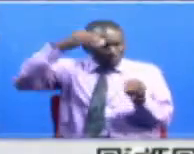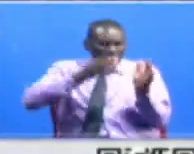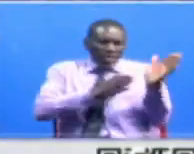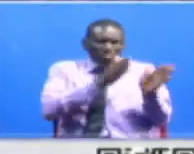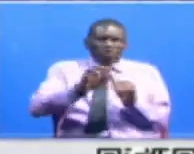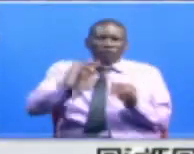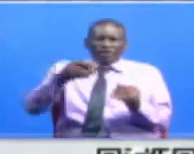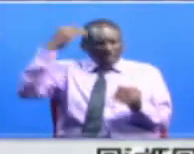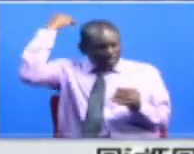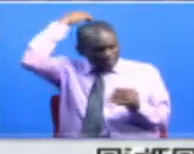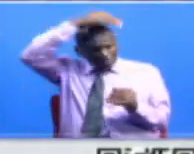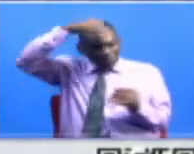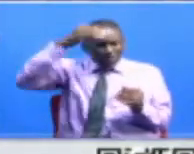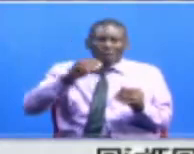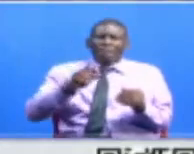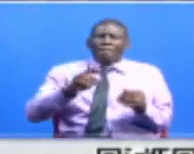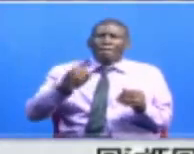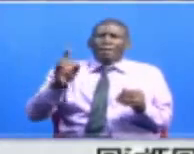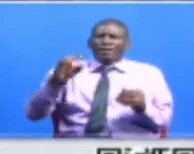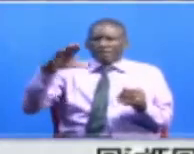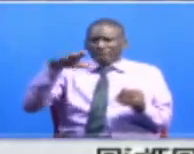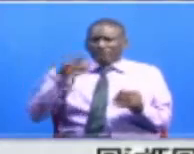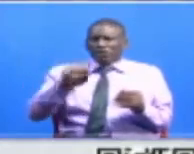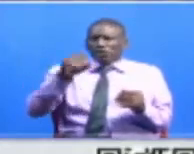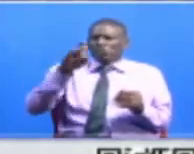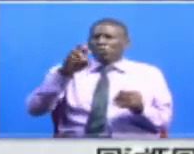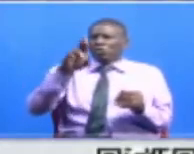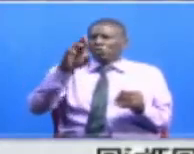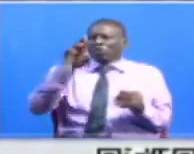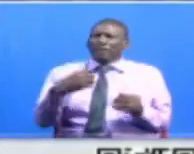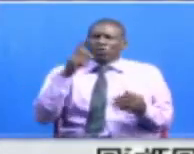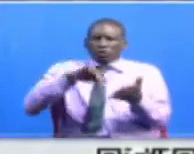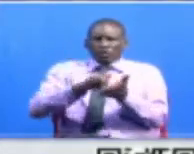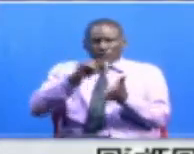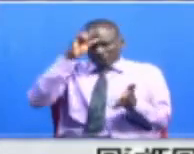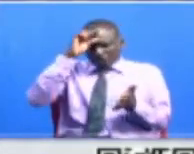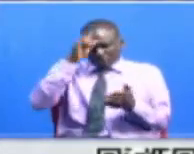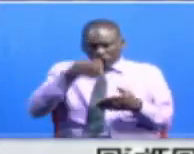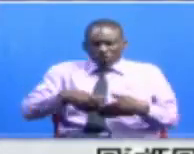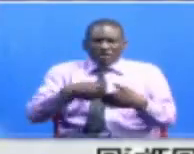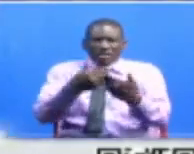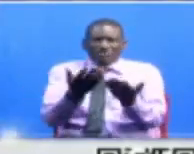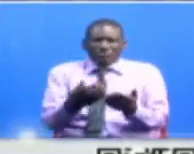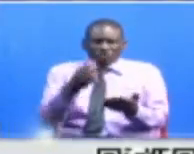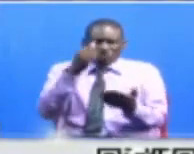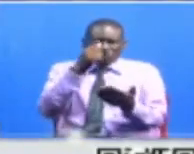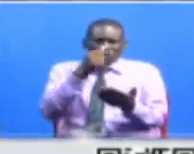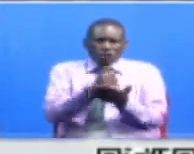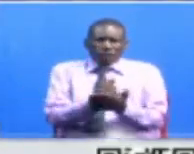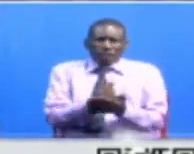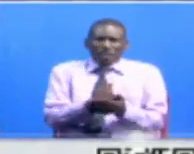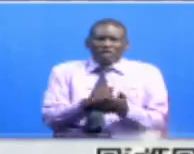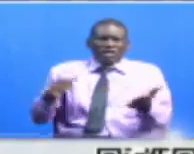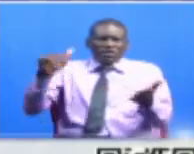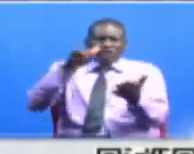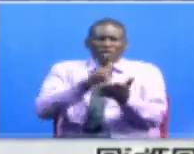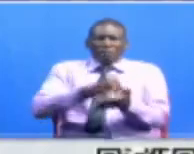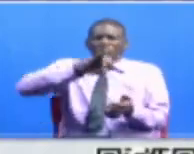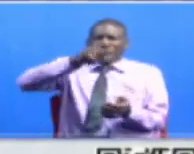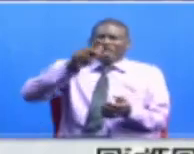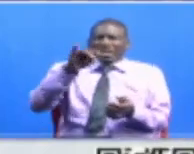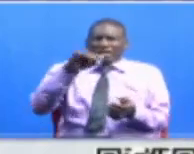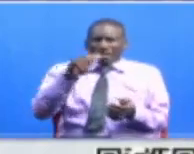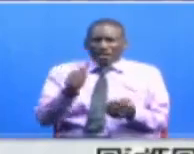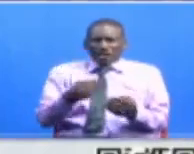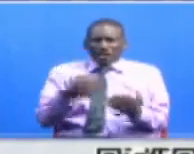na Saudia. Waziri Florence Bore amesema serikali itatenga afisi kwenye uwanja wa ndege wa JKIA kuweka